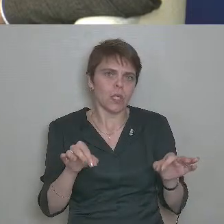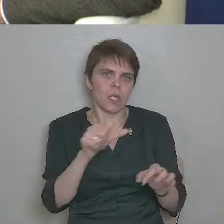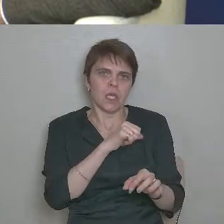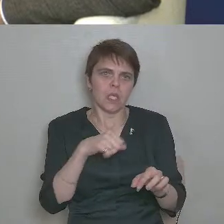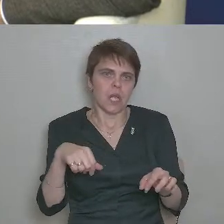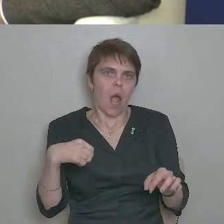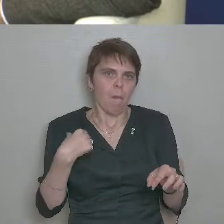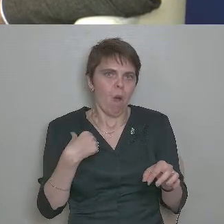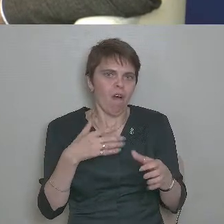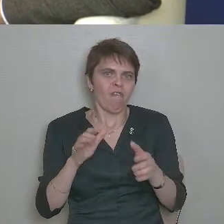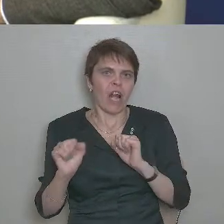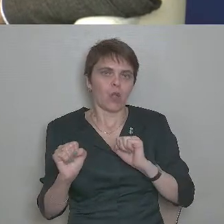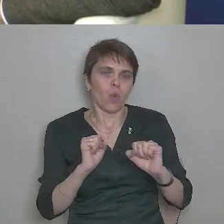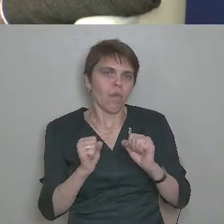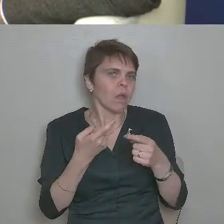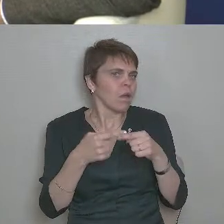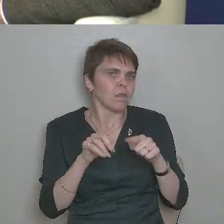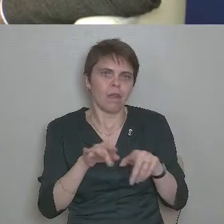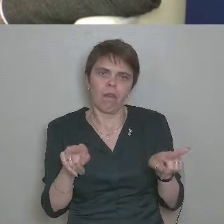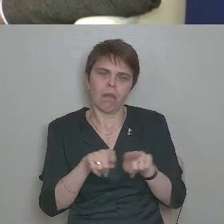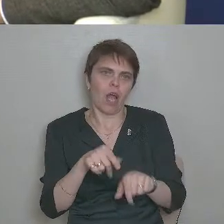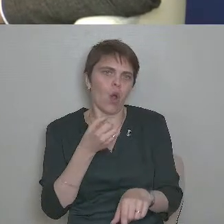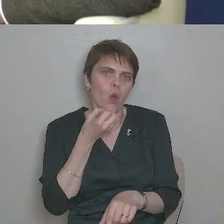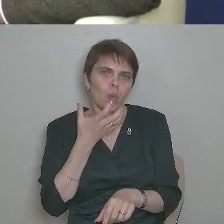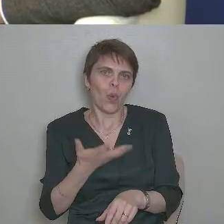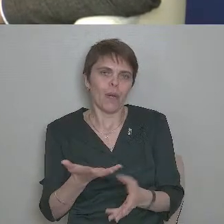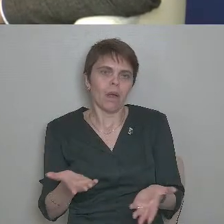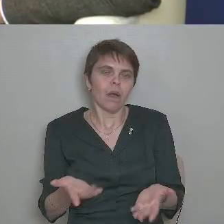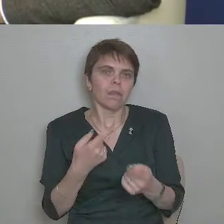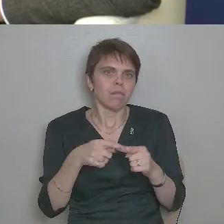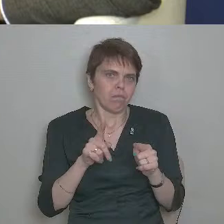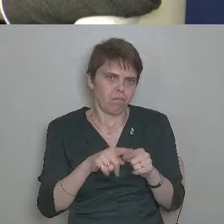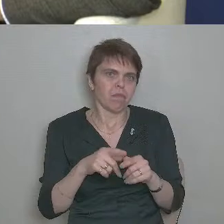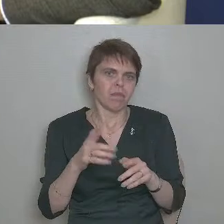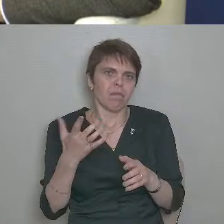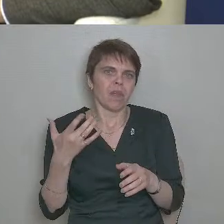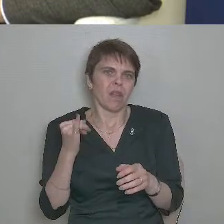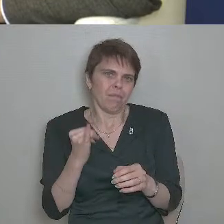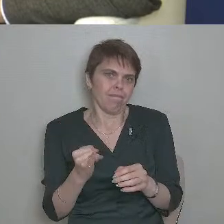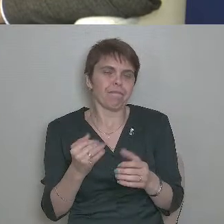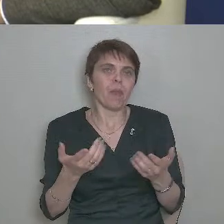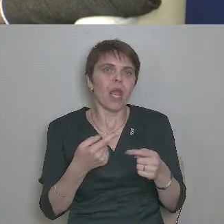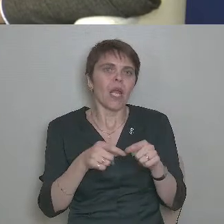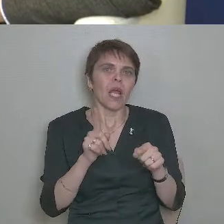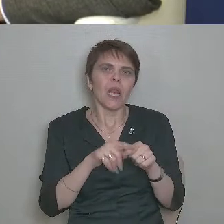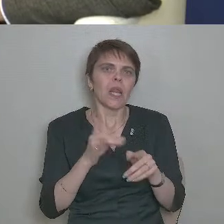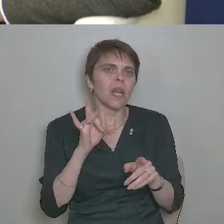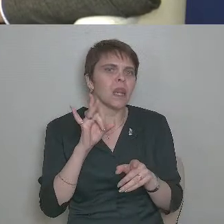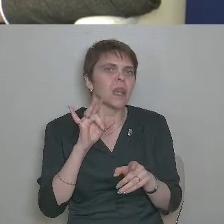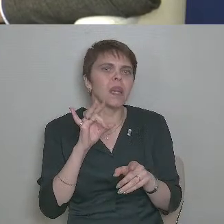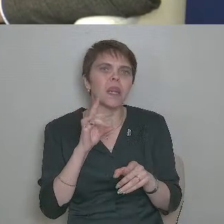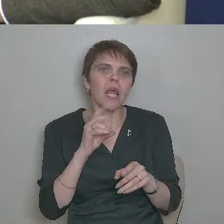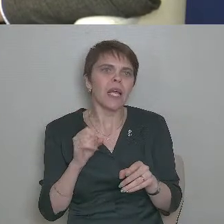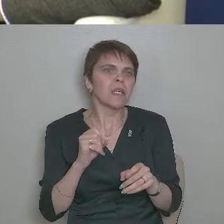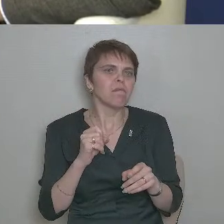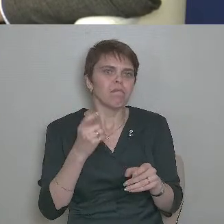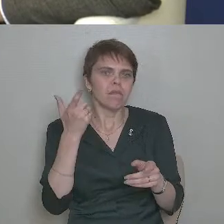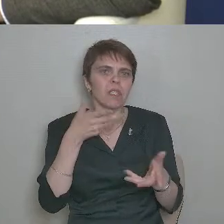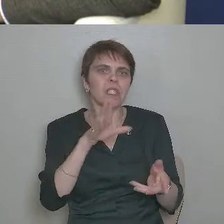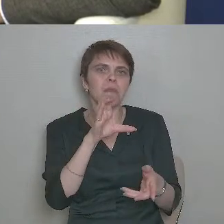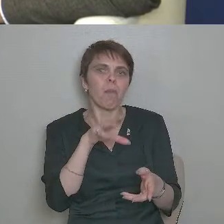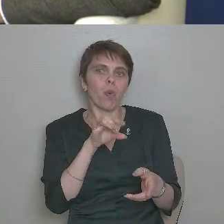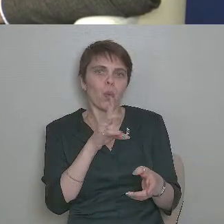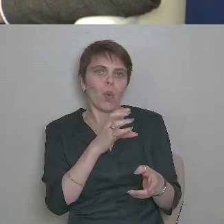the country, of the democratic procedures of the local self-government, it's not good. It's even, harmful,